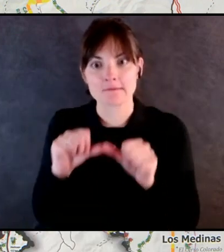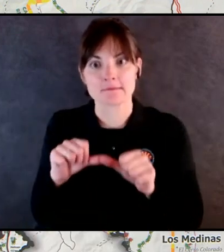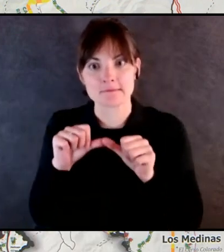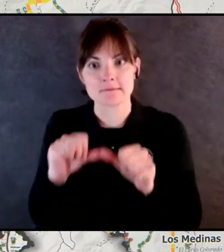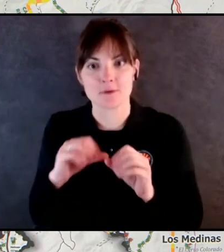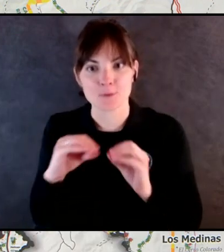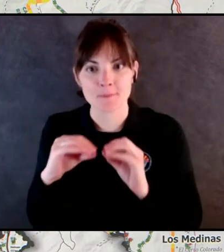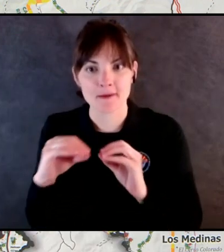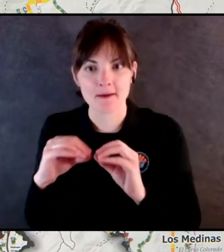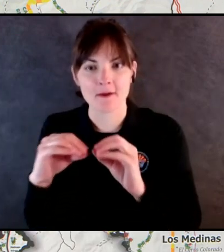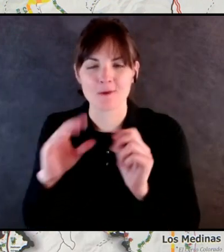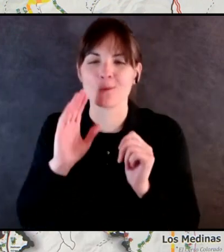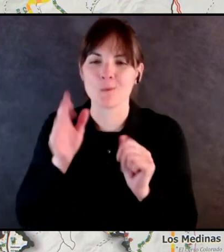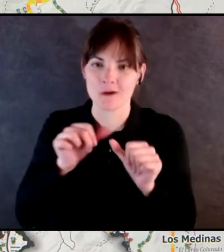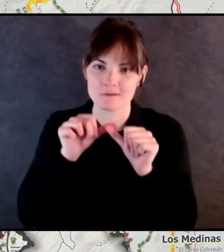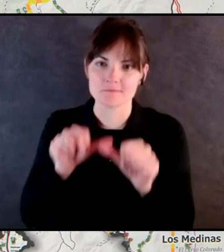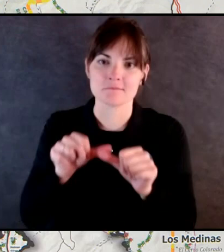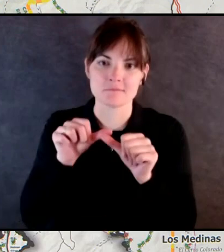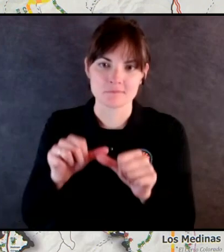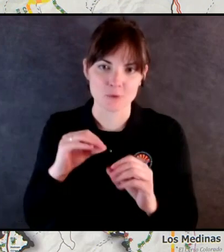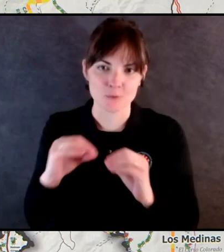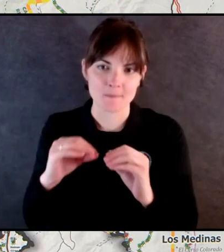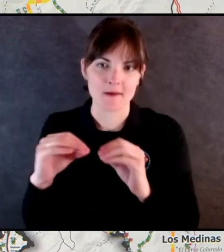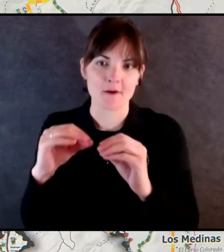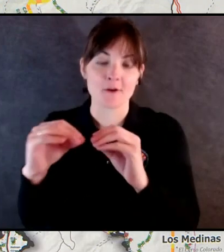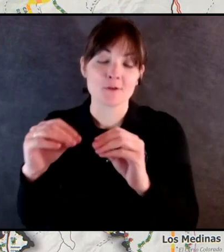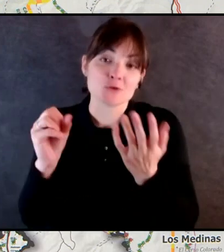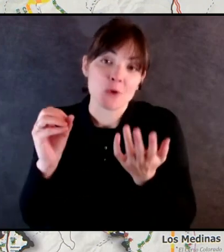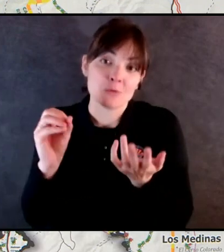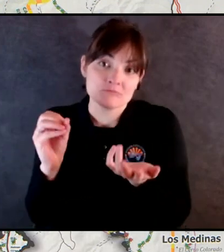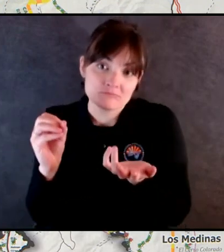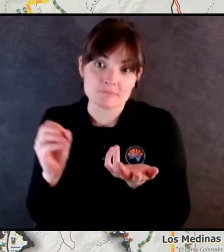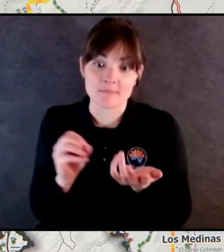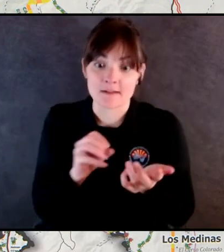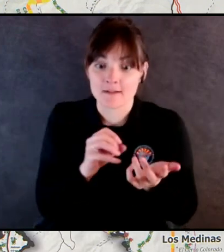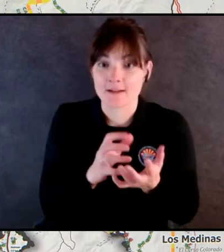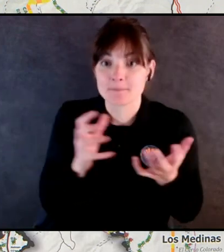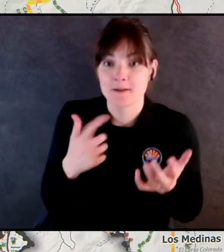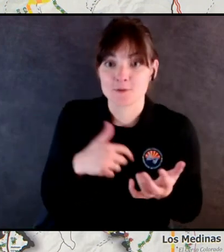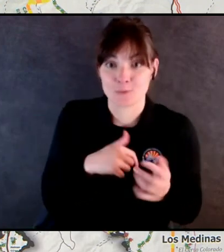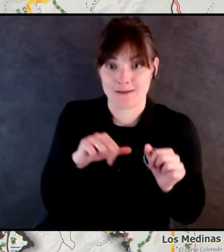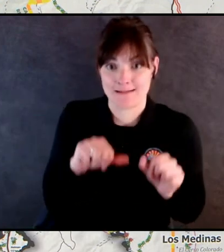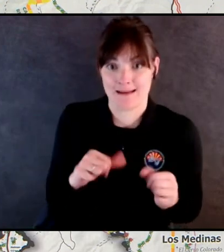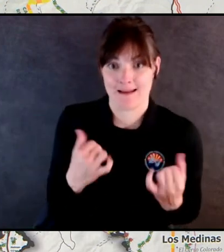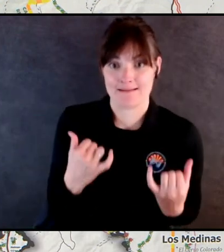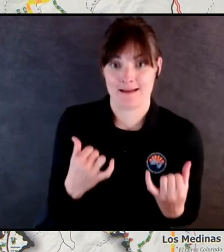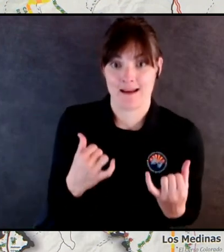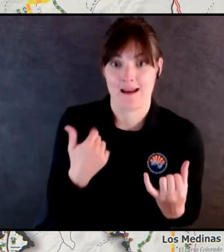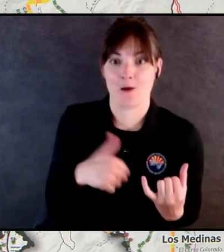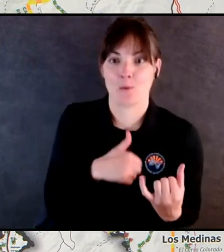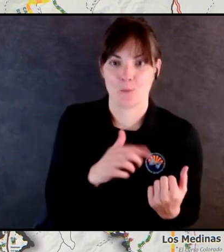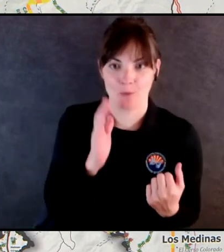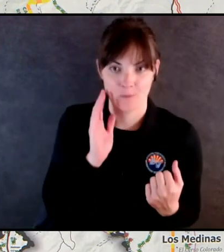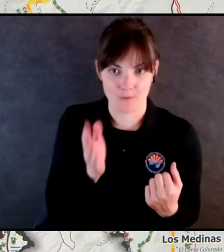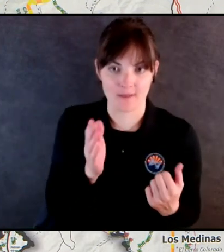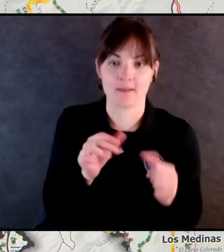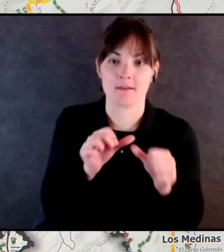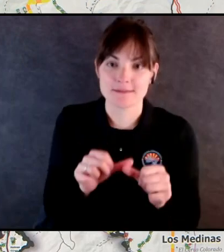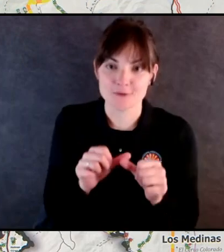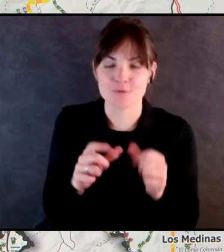and the road work that we can get to as conditions allow. So thank you, and that's your update for today.